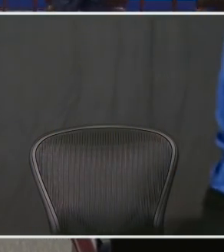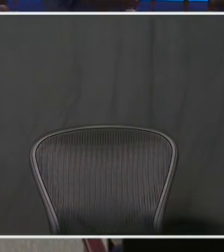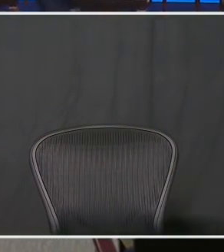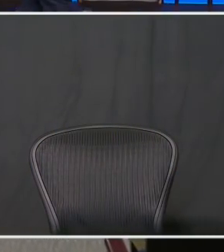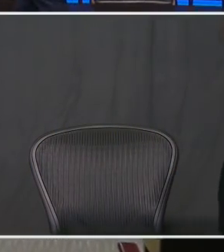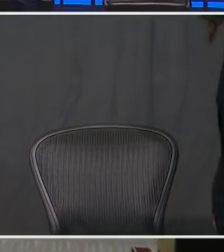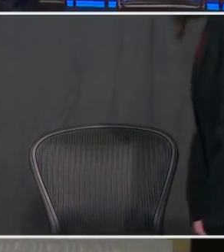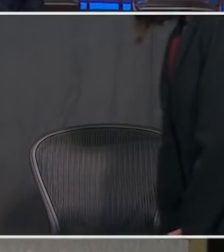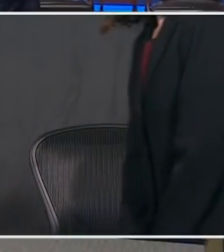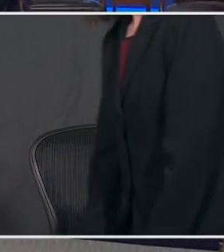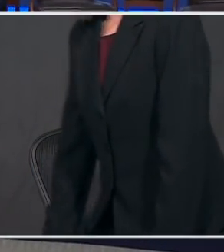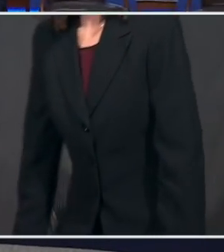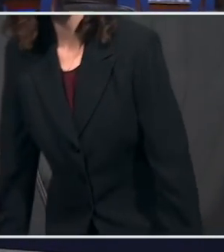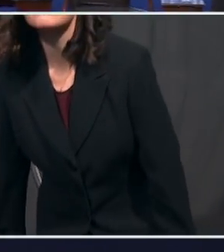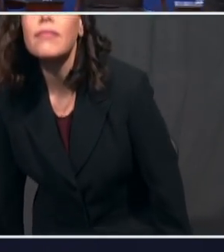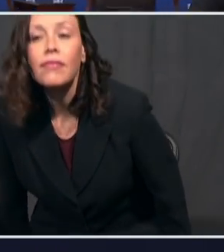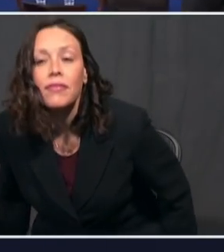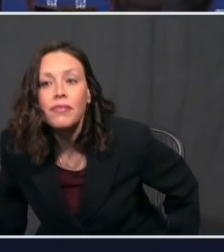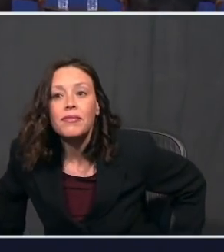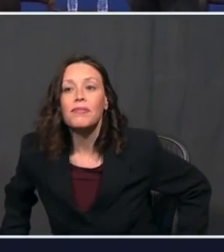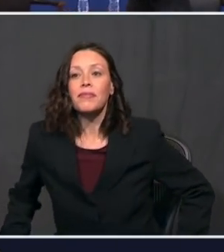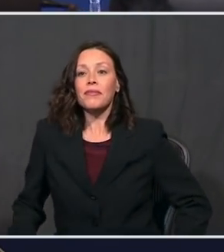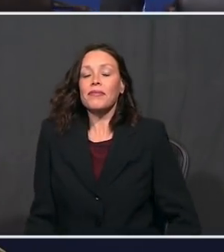Okay, thank you, Admiral Girard. Thank you, gentlemen.